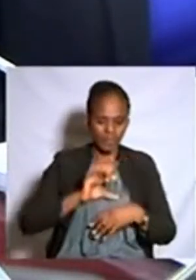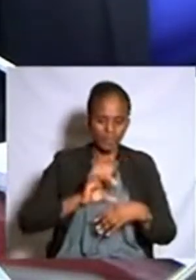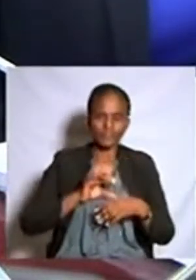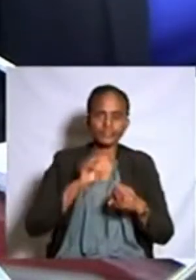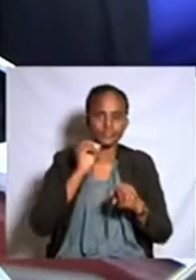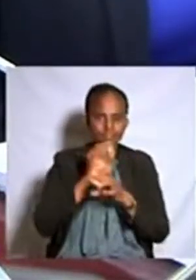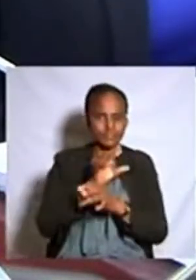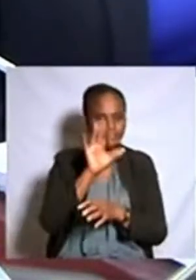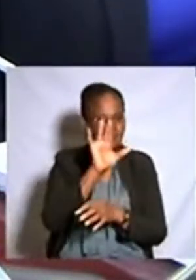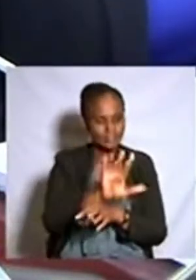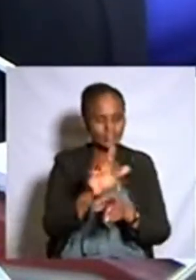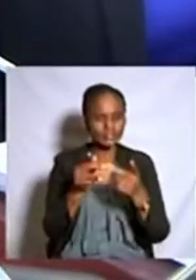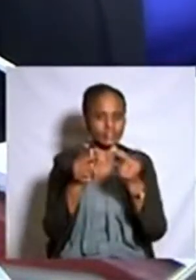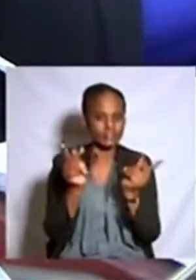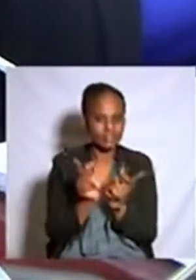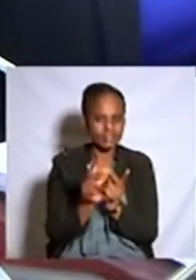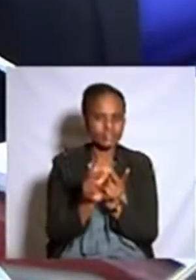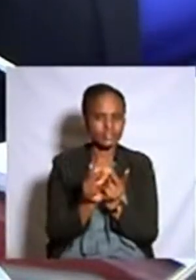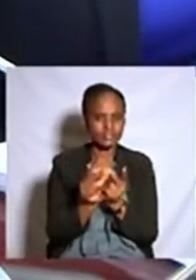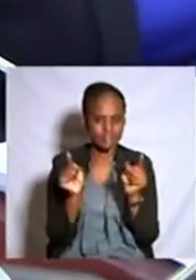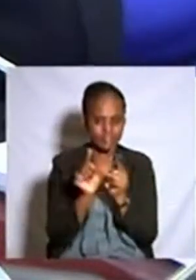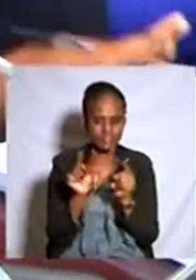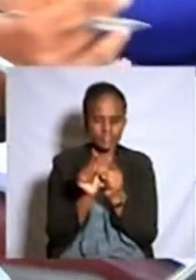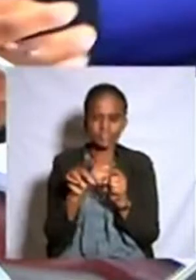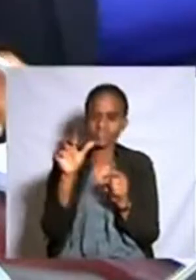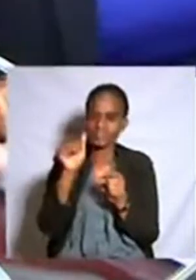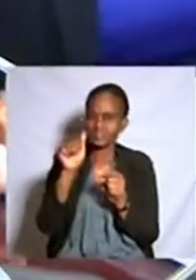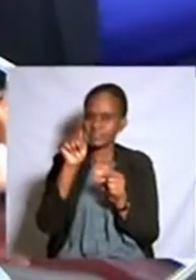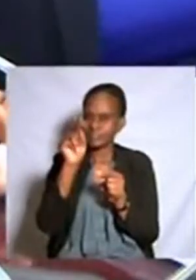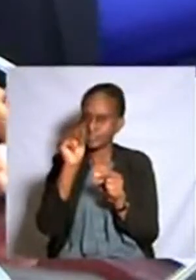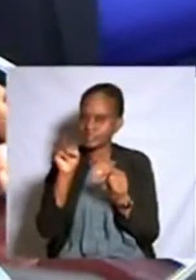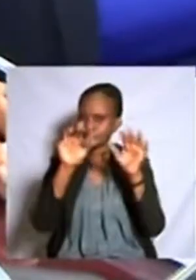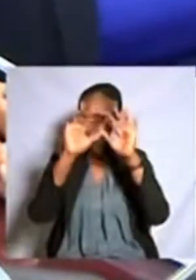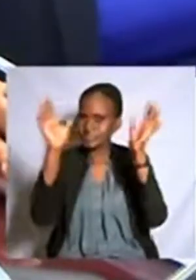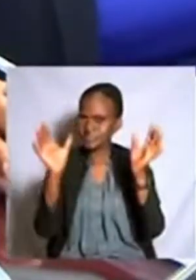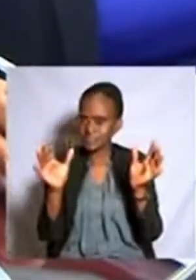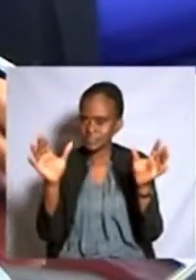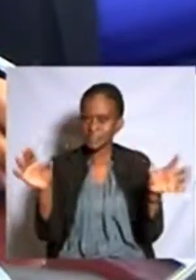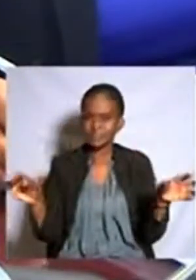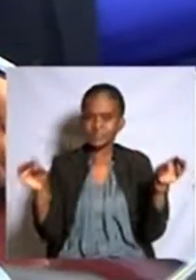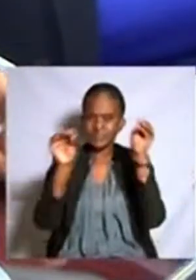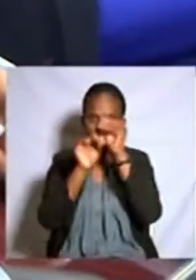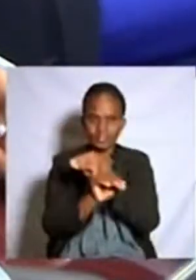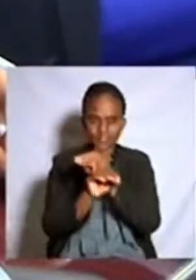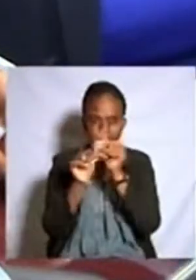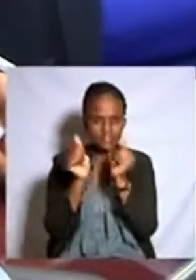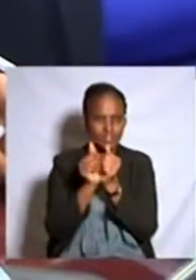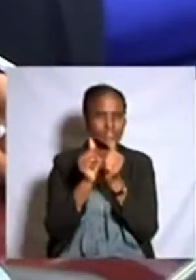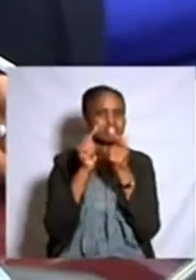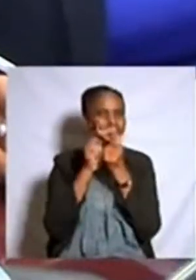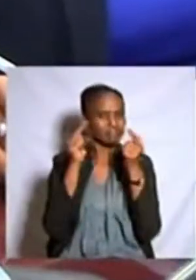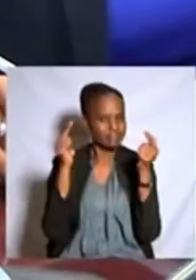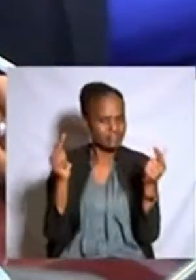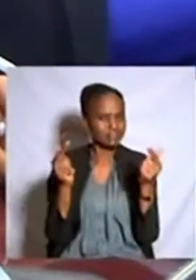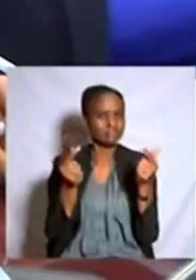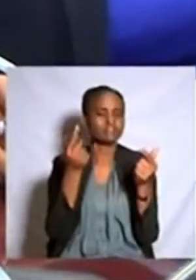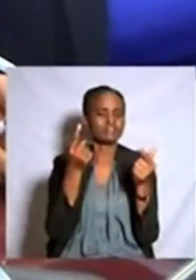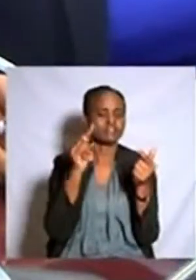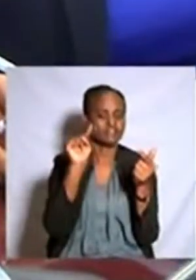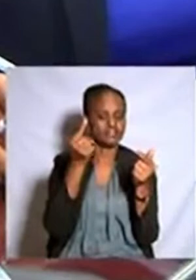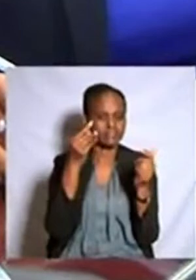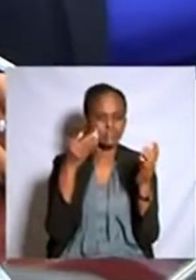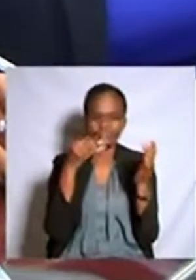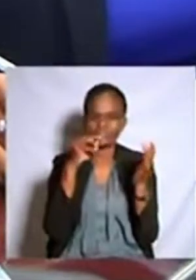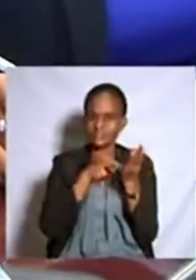is already on site, and the ATM canopy will be replaced with a much bigger one by 1st